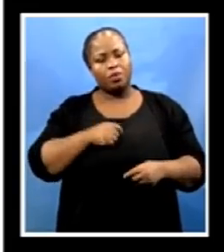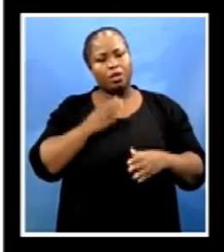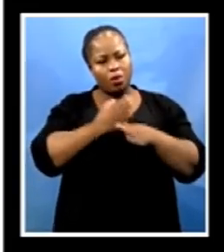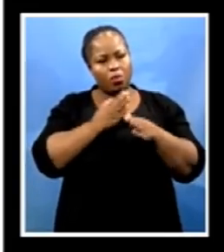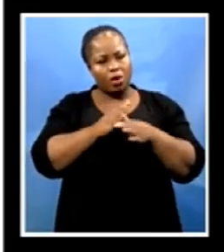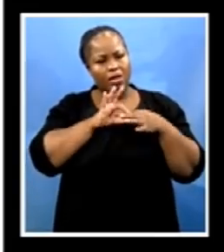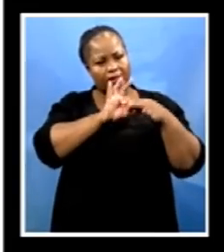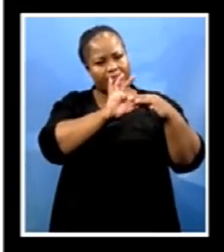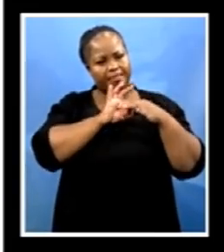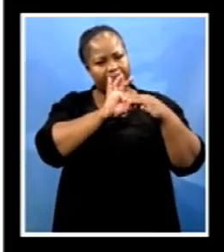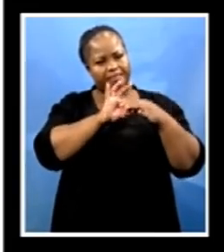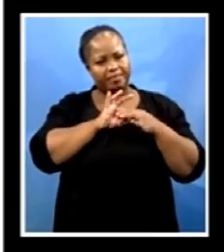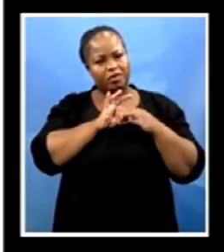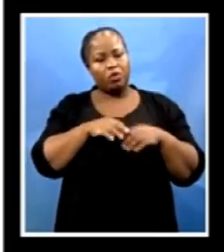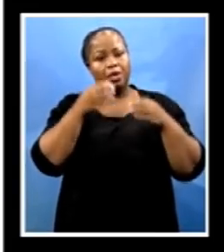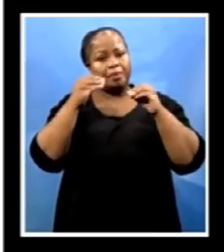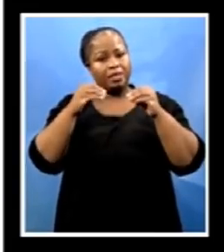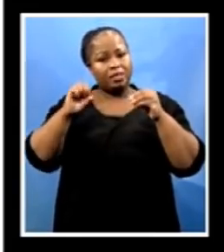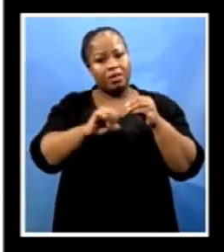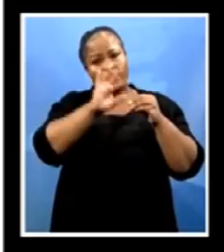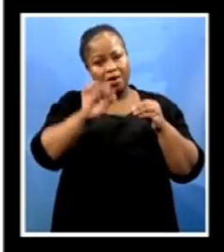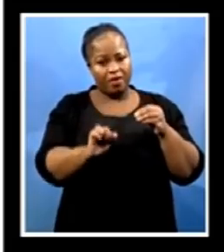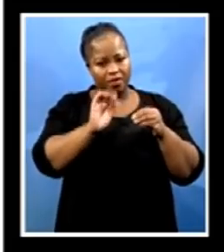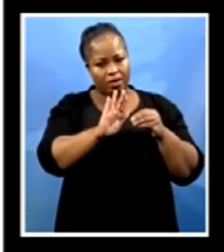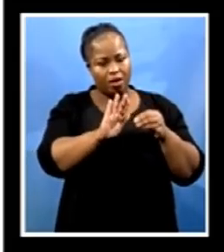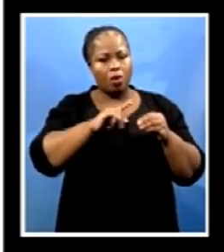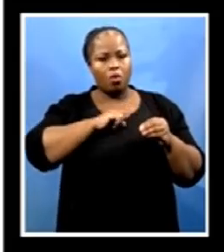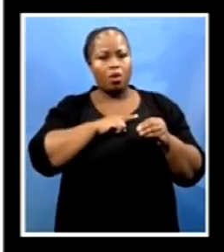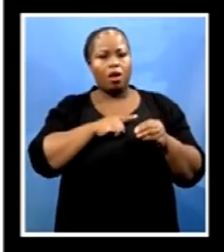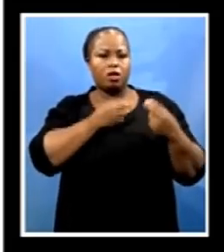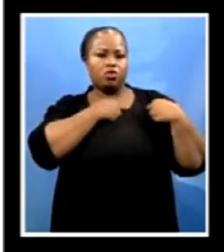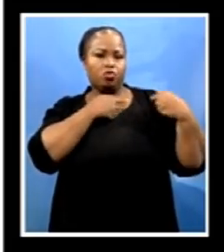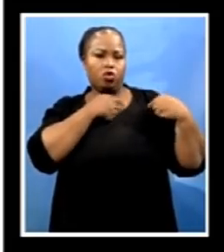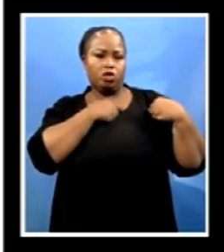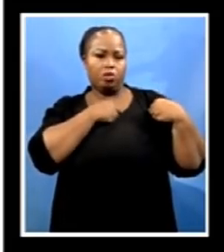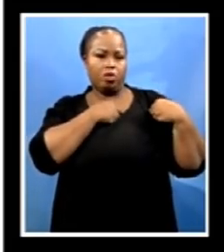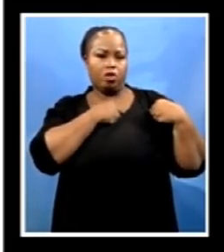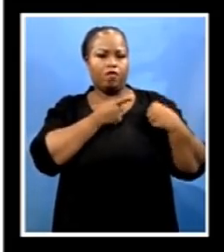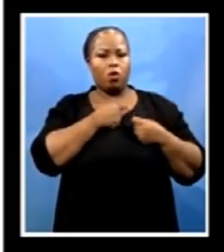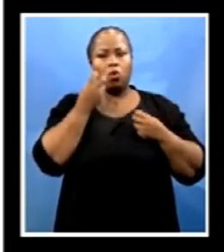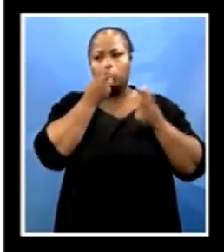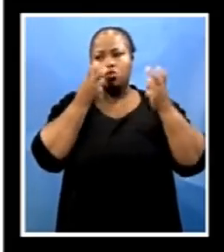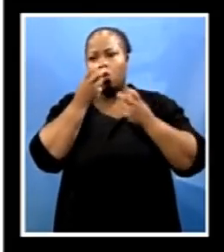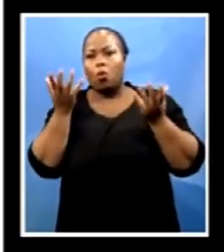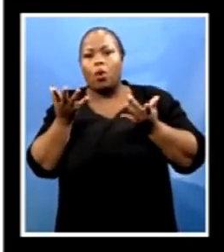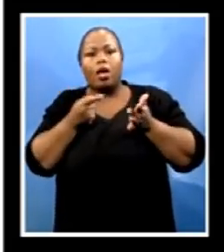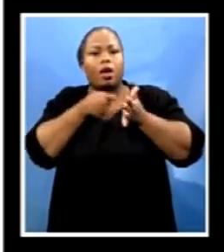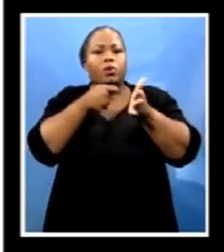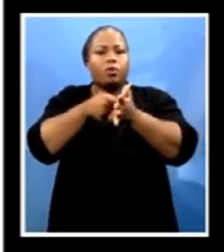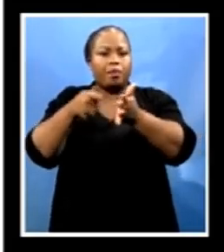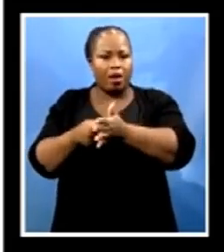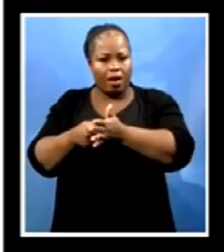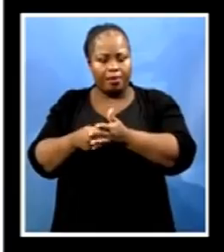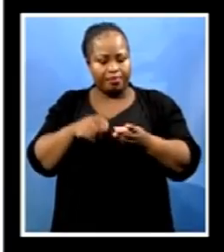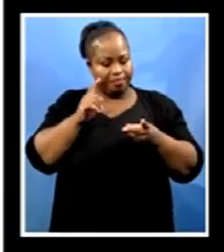Africa. They are operating the procurement engine, if you like. We've been working specifically on